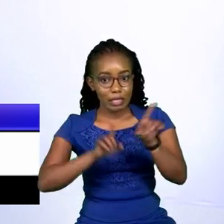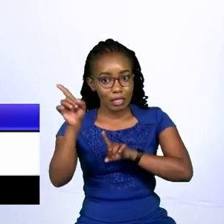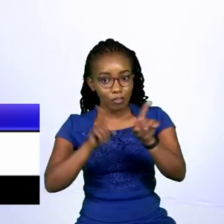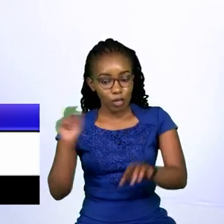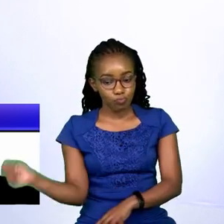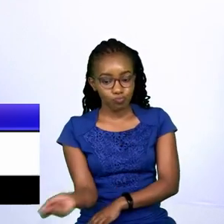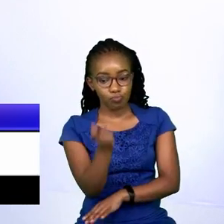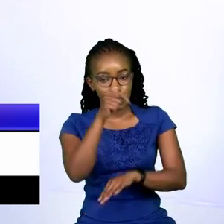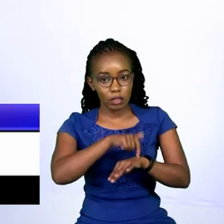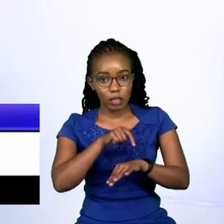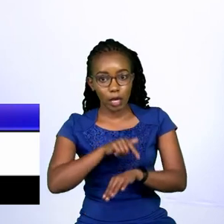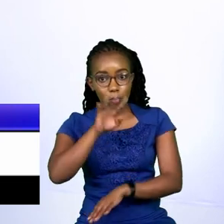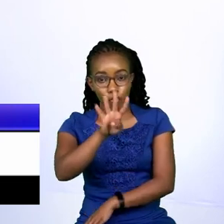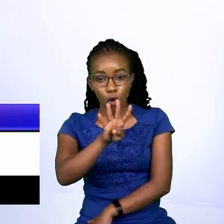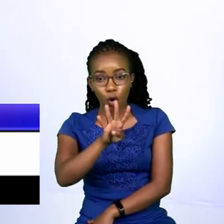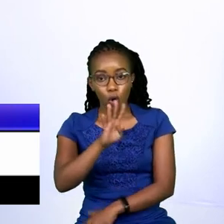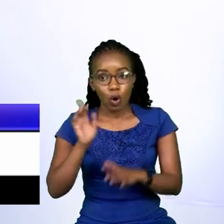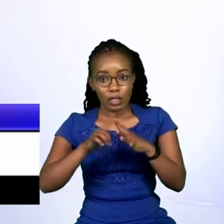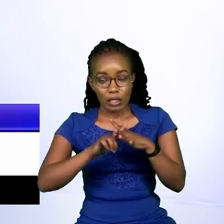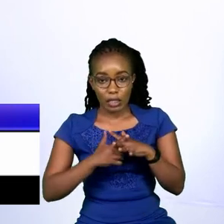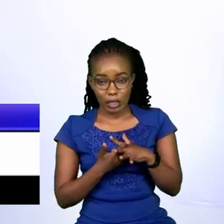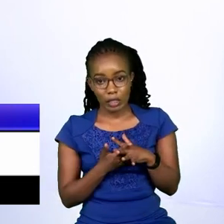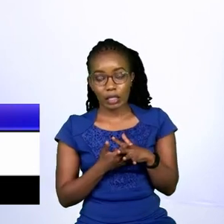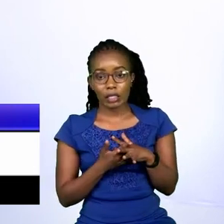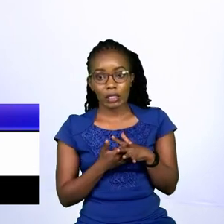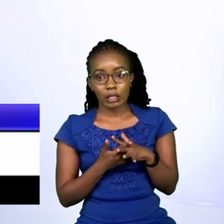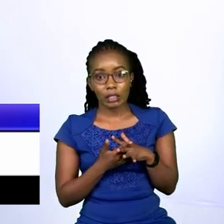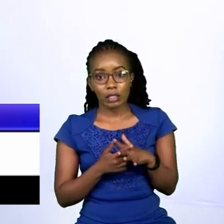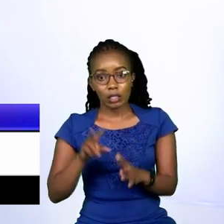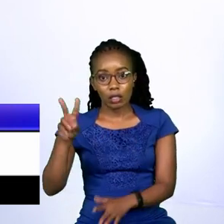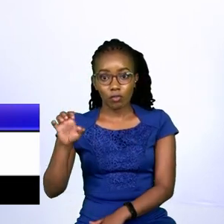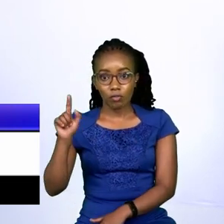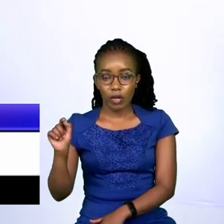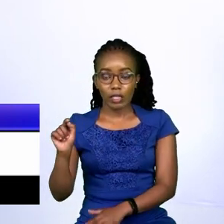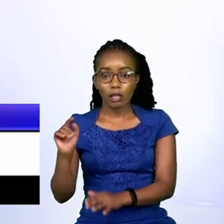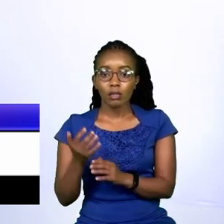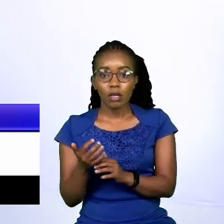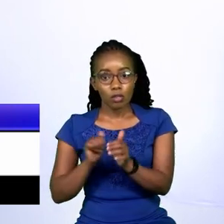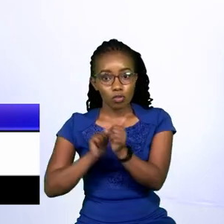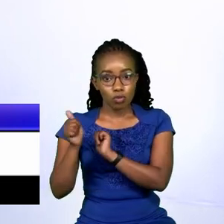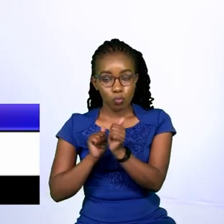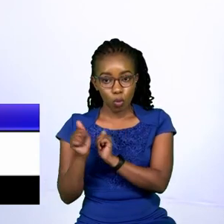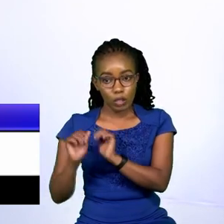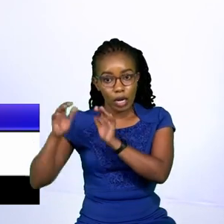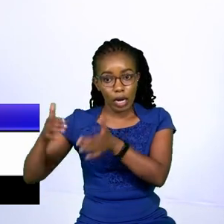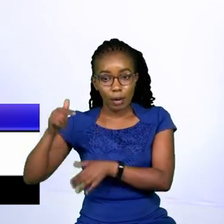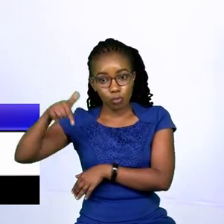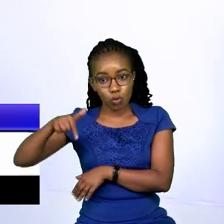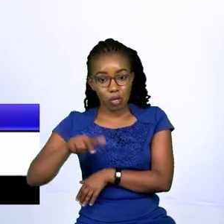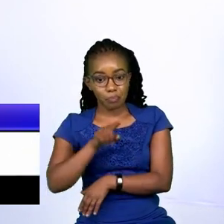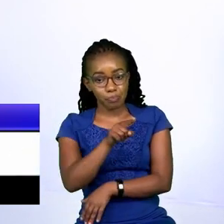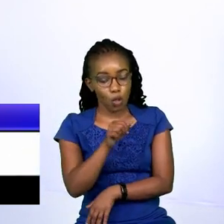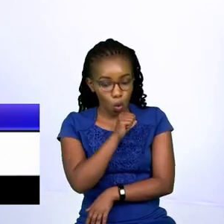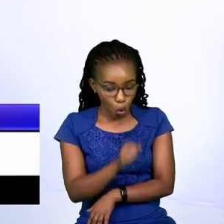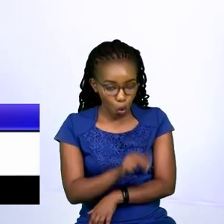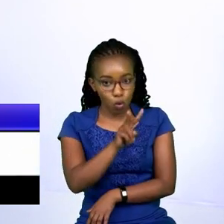Season 4 second leg got underway at the tough playing Vetclub Sports Club course on today. The 24-year-old